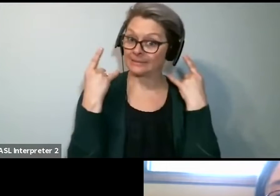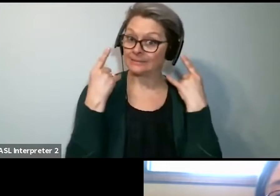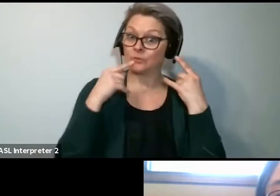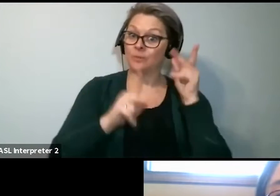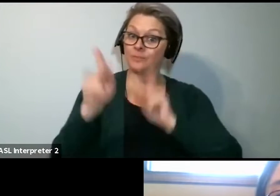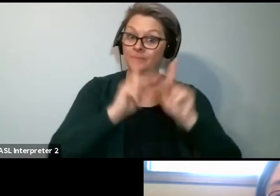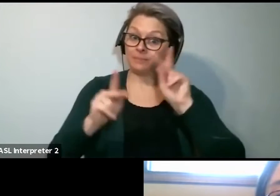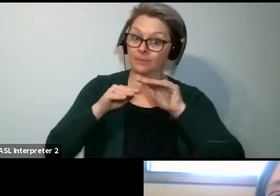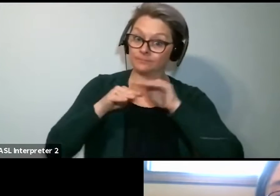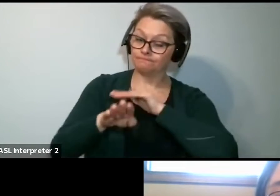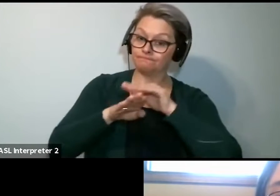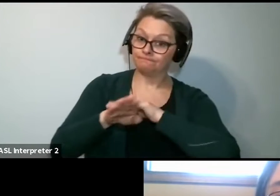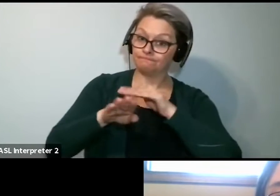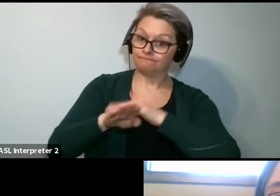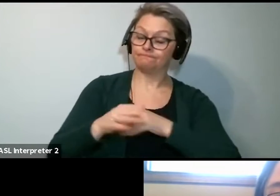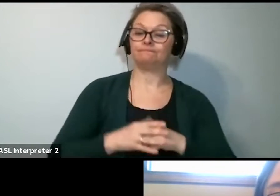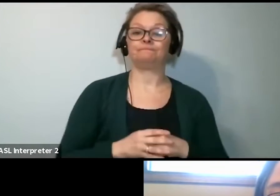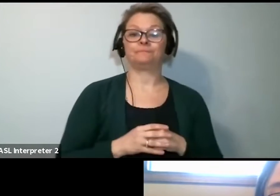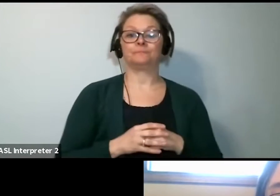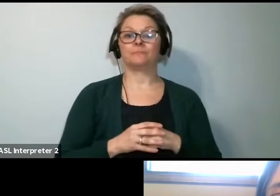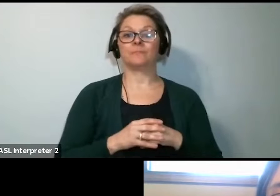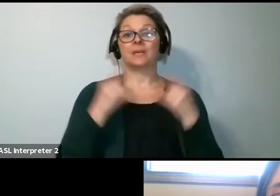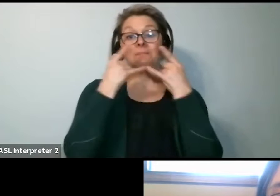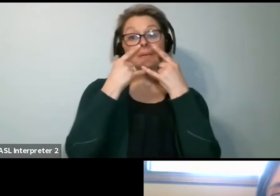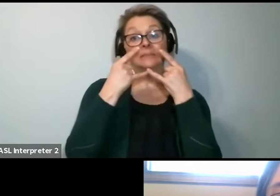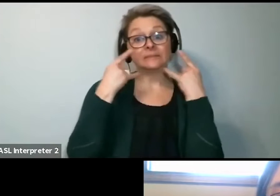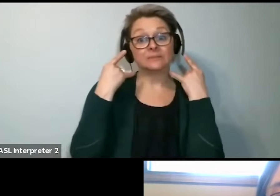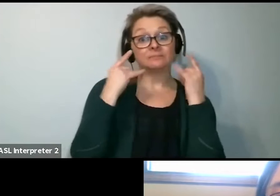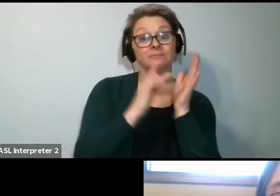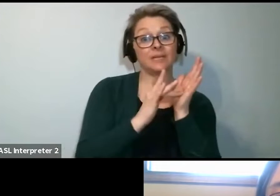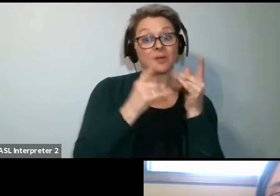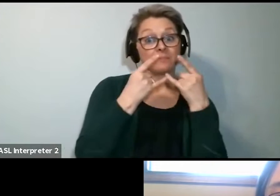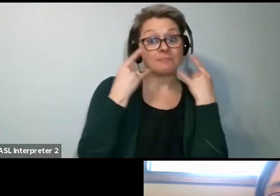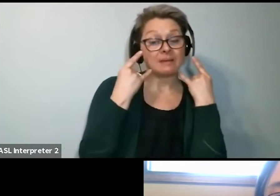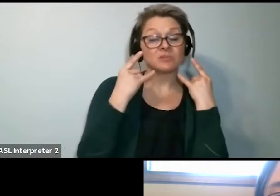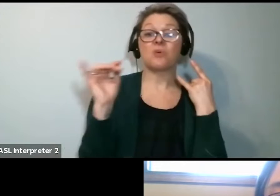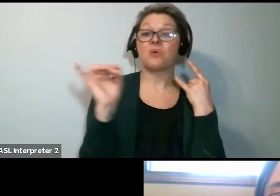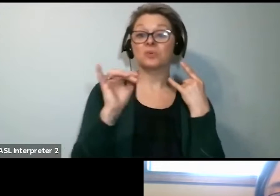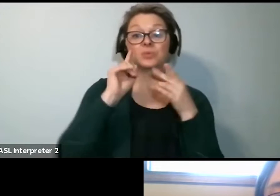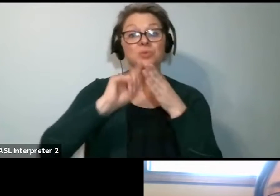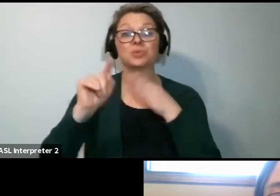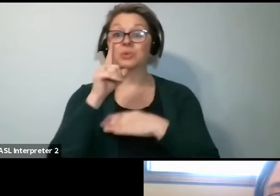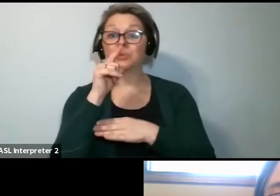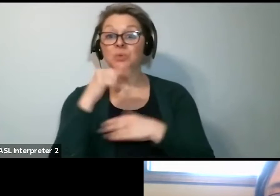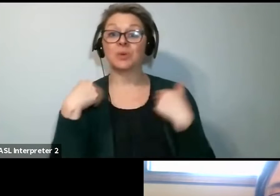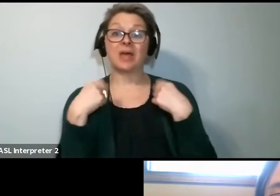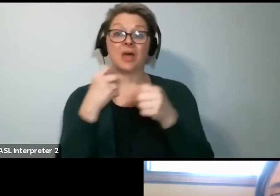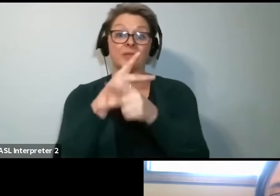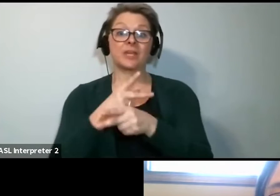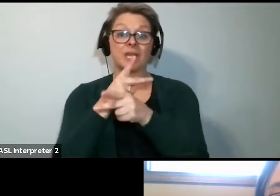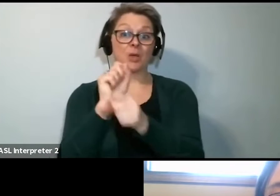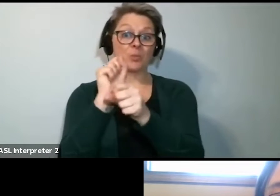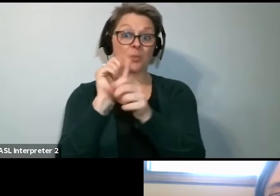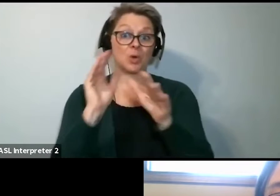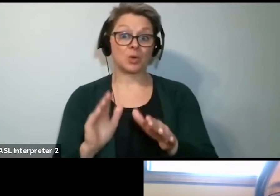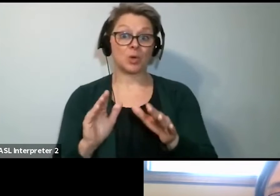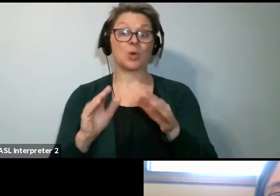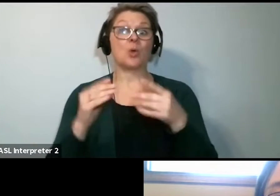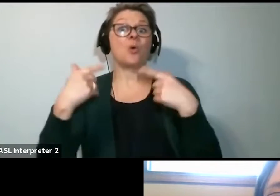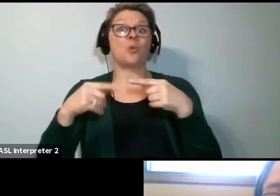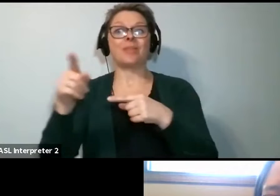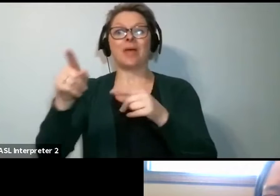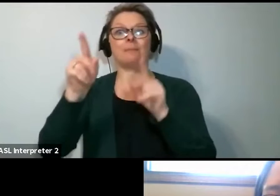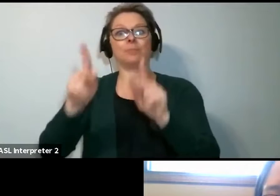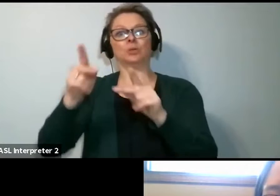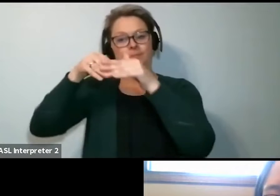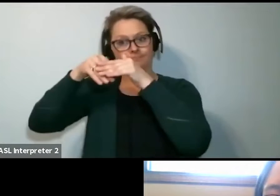entering the hospital. The use of medical masks is also checked by a healthcare worker at the point of care station in